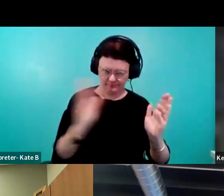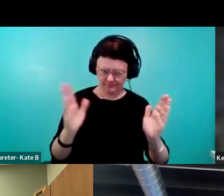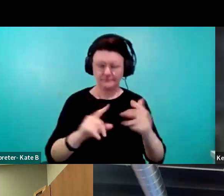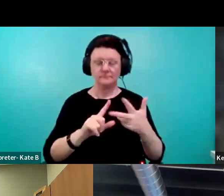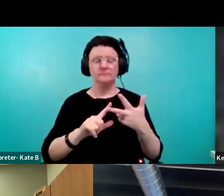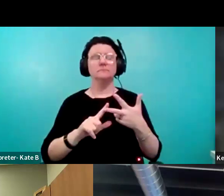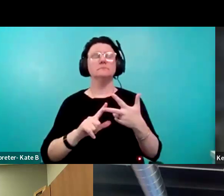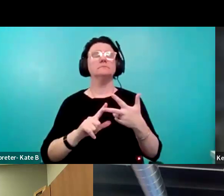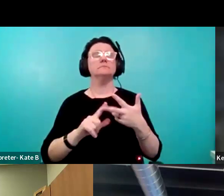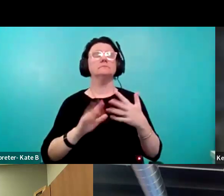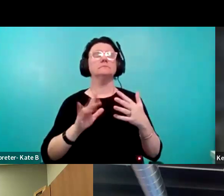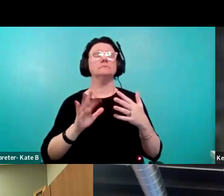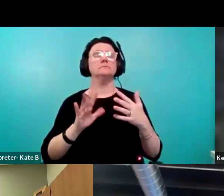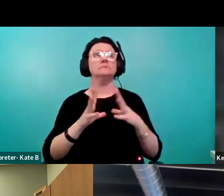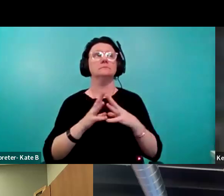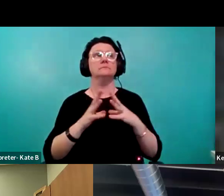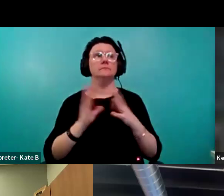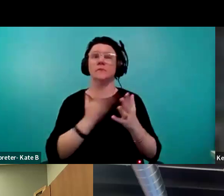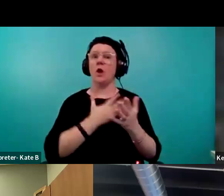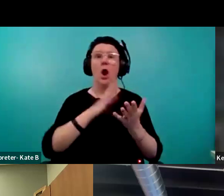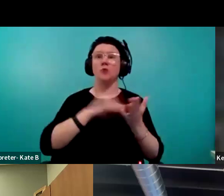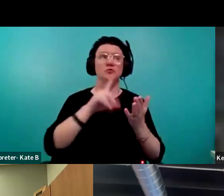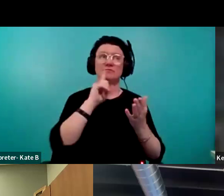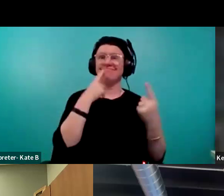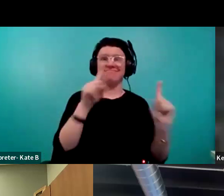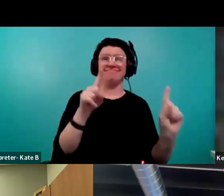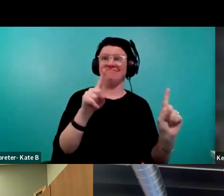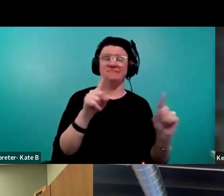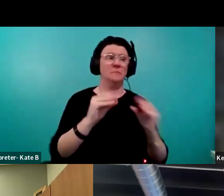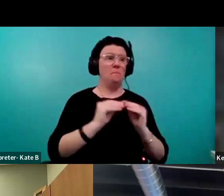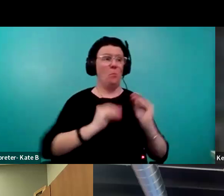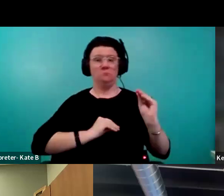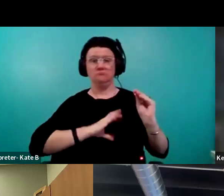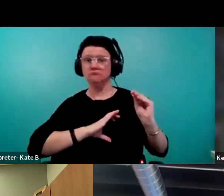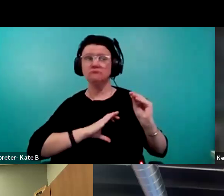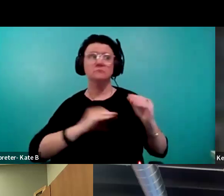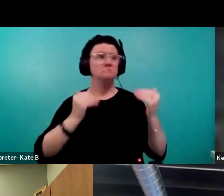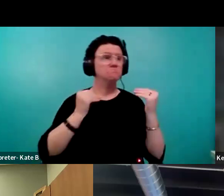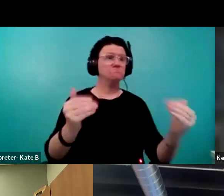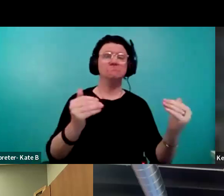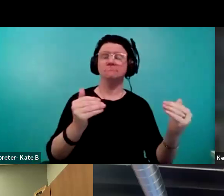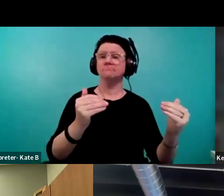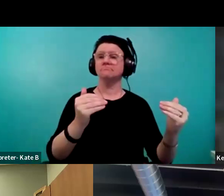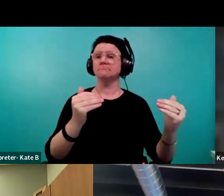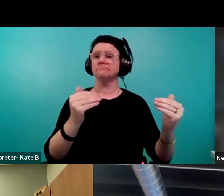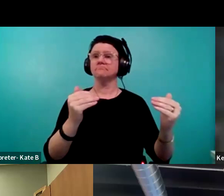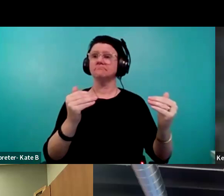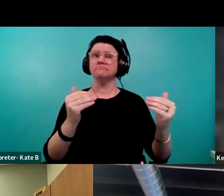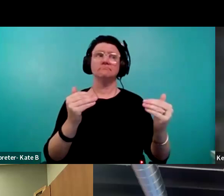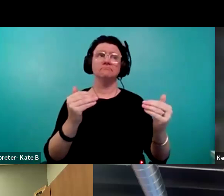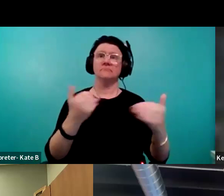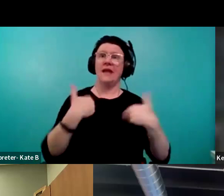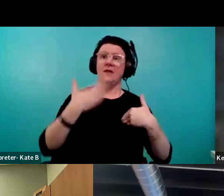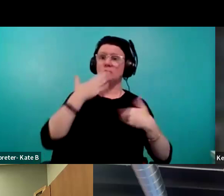our students, they thrive here. They gain confidence to go on and make something of their lives.